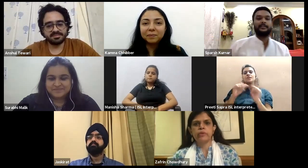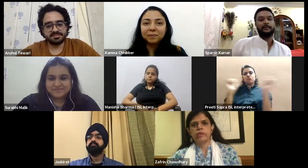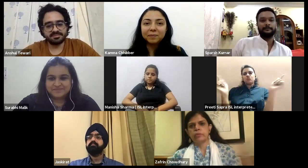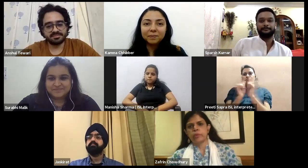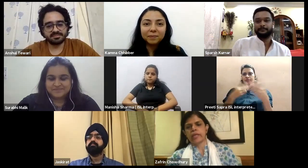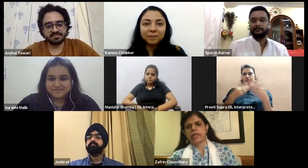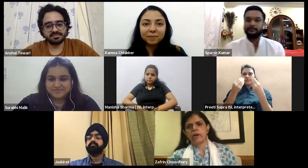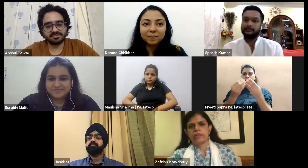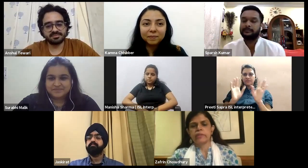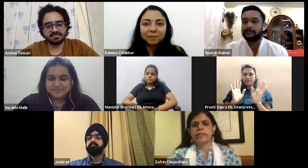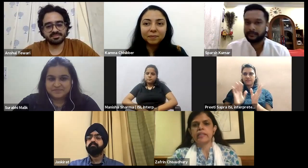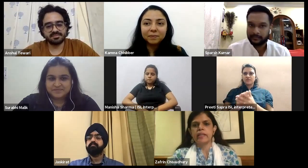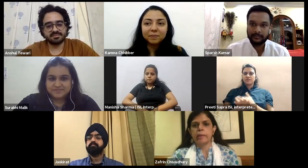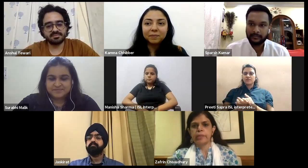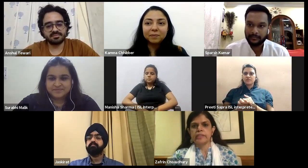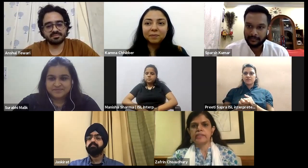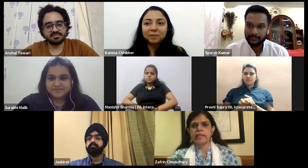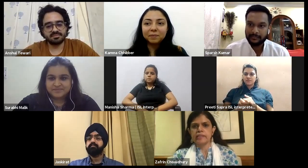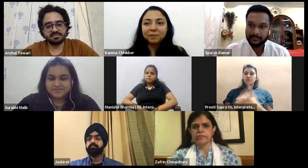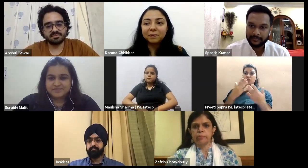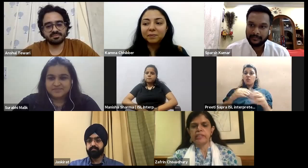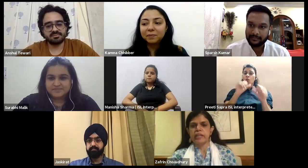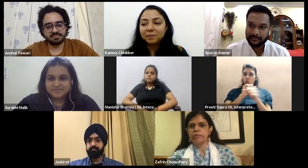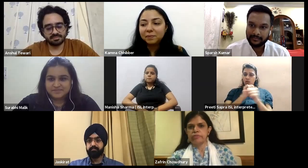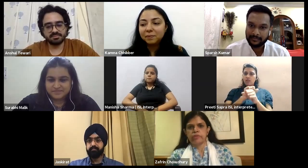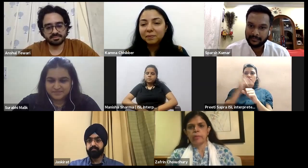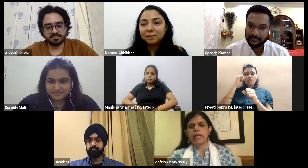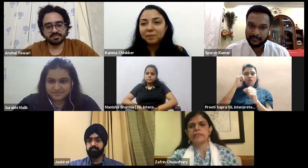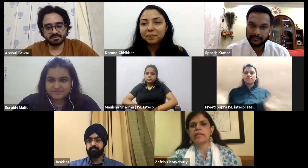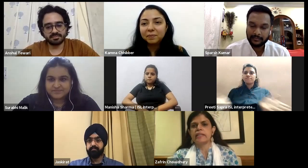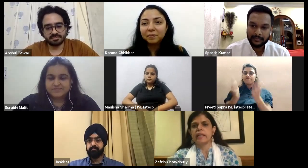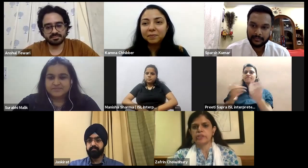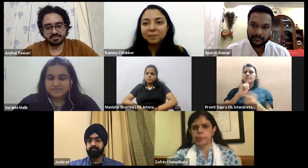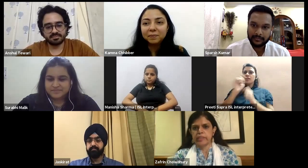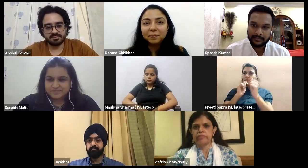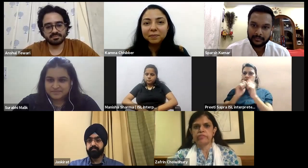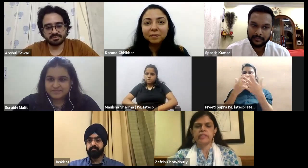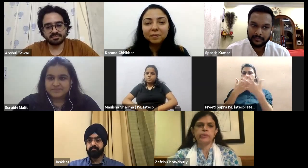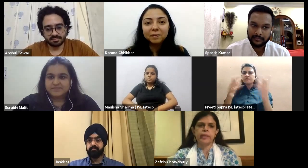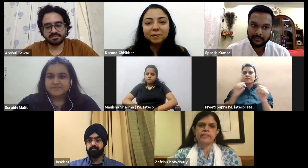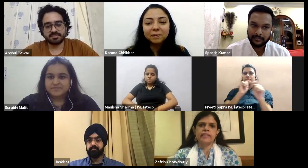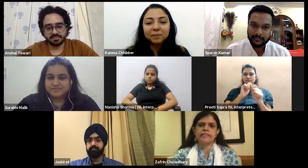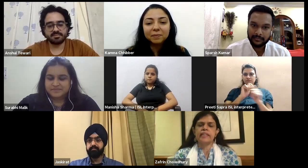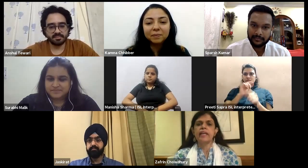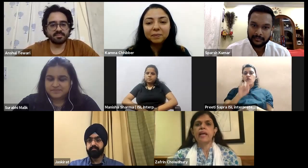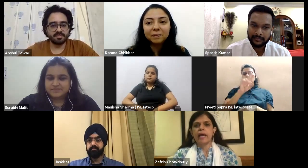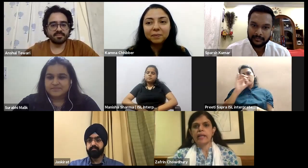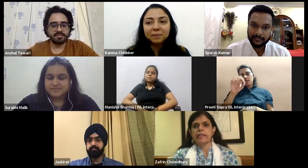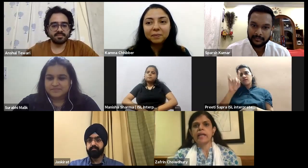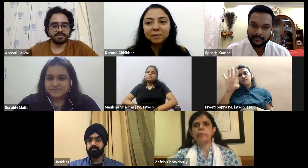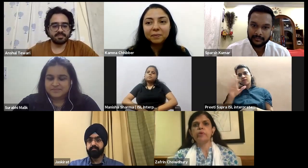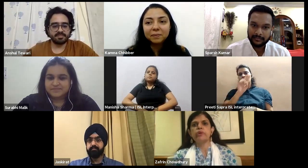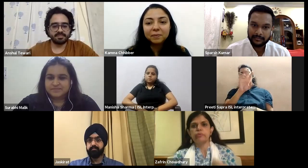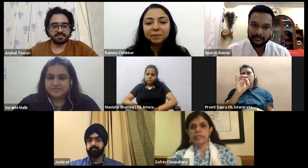been, working on the critical appraisal skills for media from as early as 2015, 2016. And